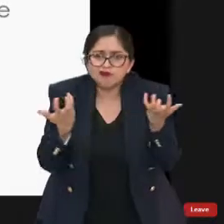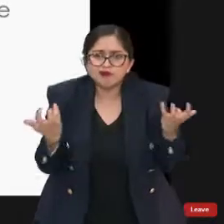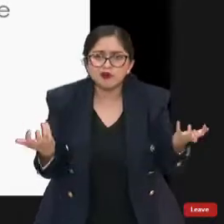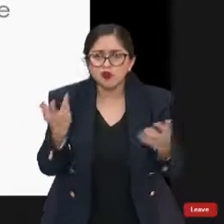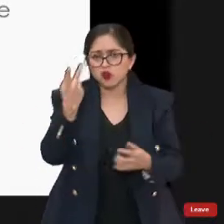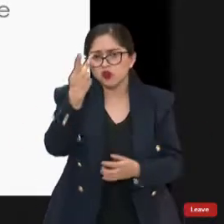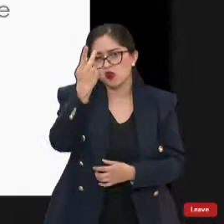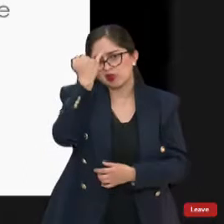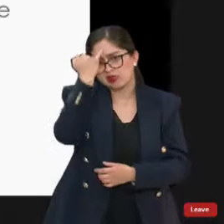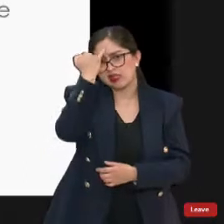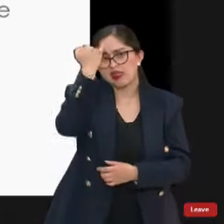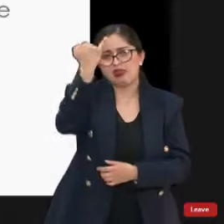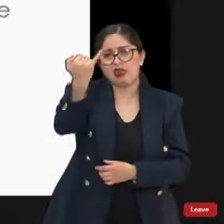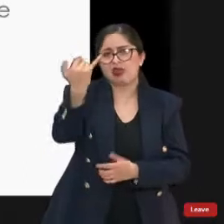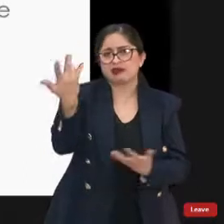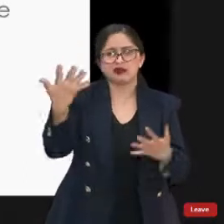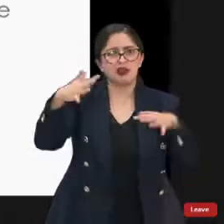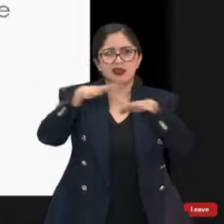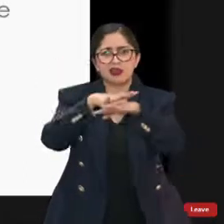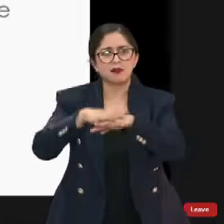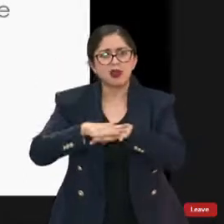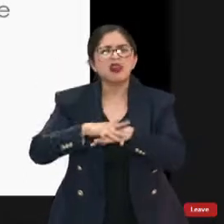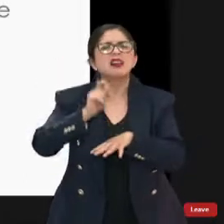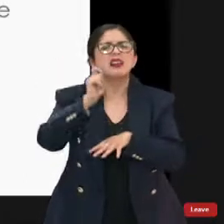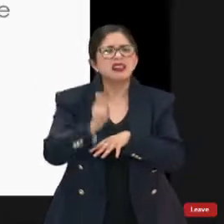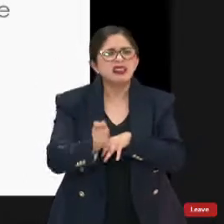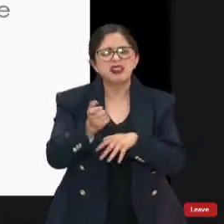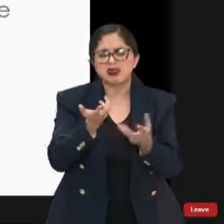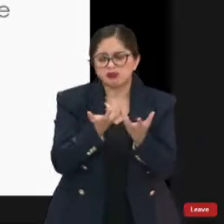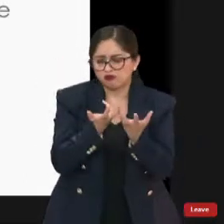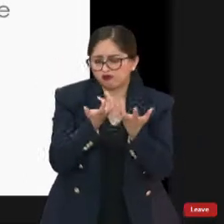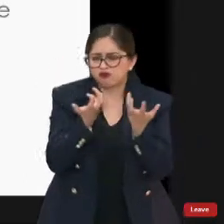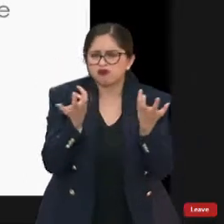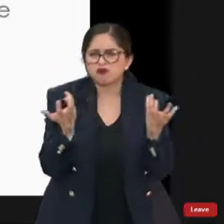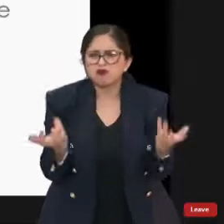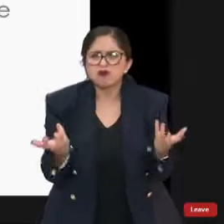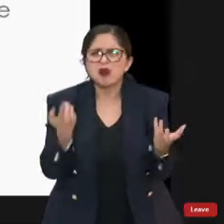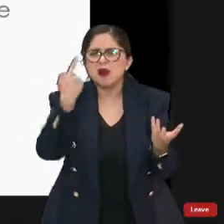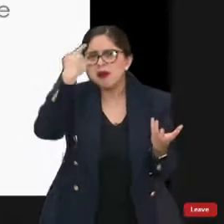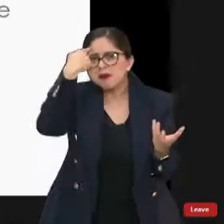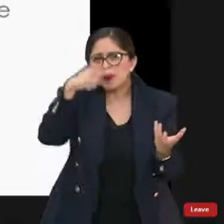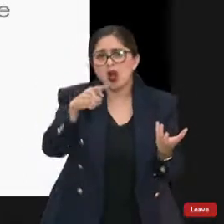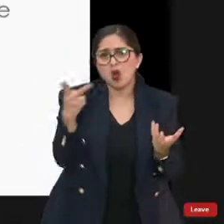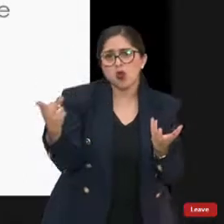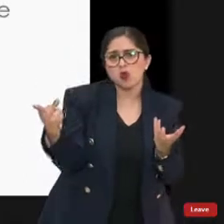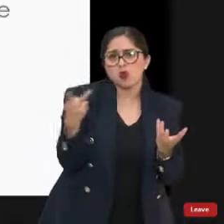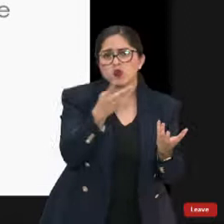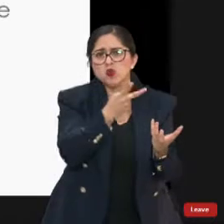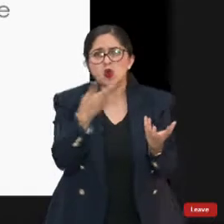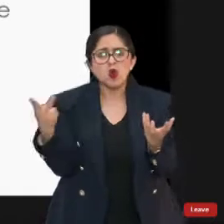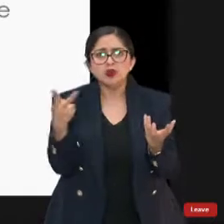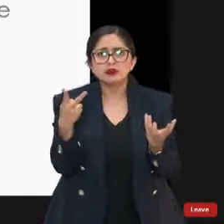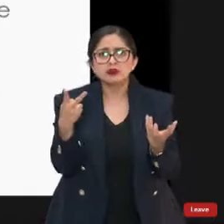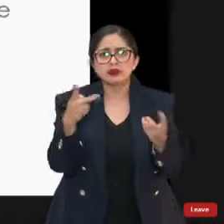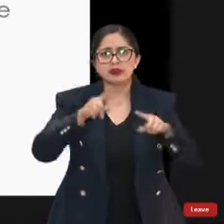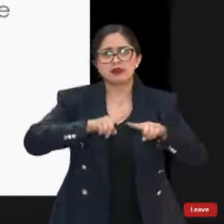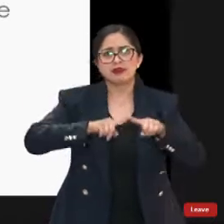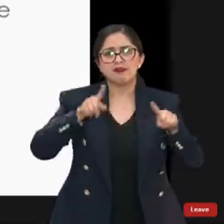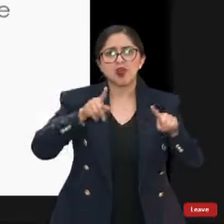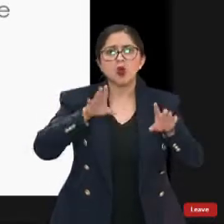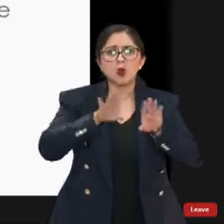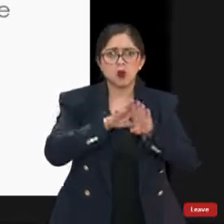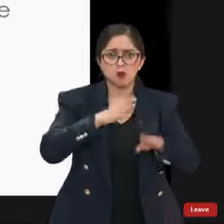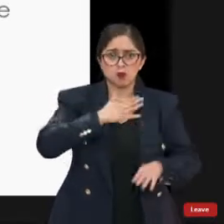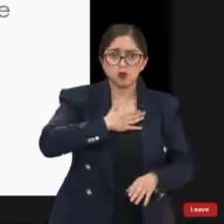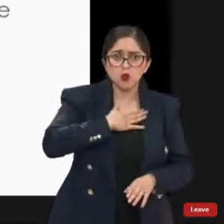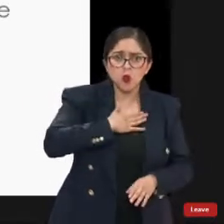where there is an extremely volatile polarization, and this polarization is founded in